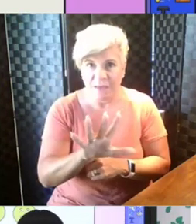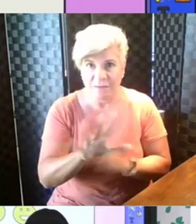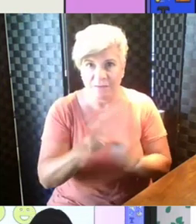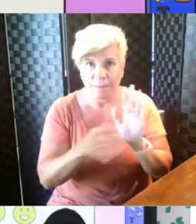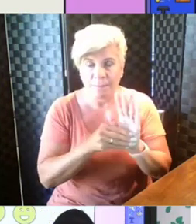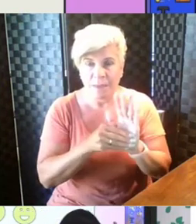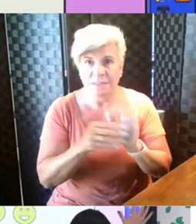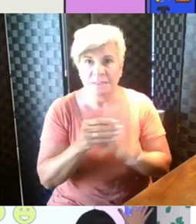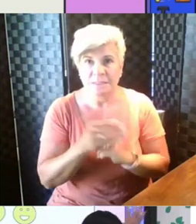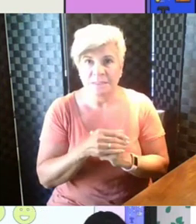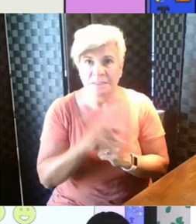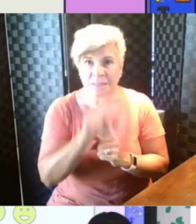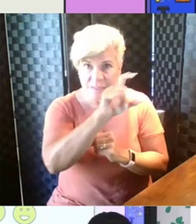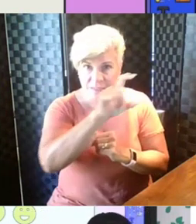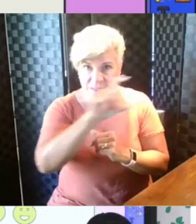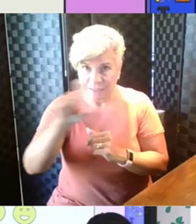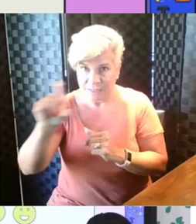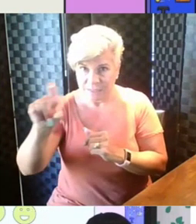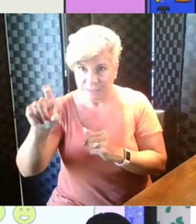plus